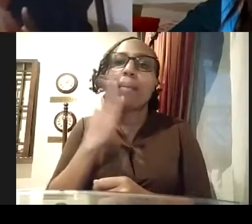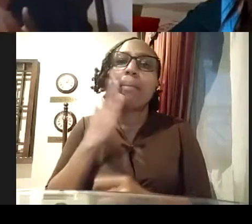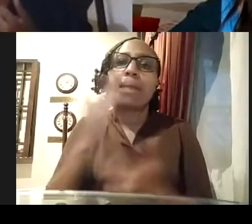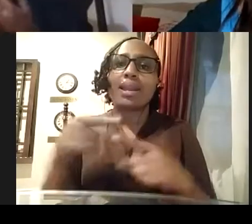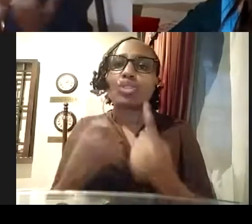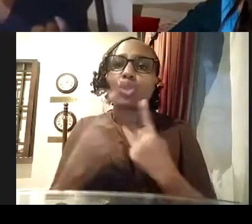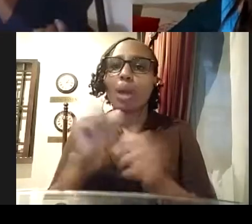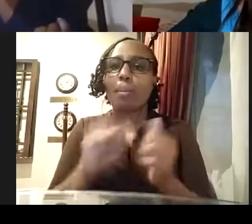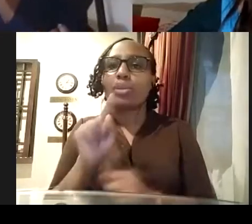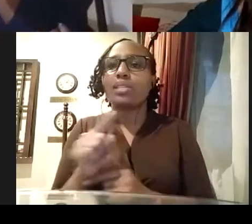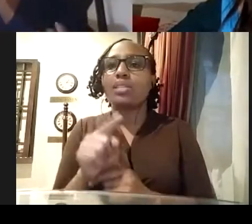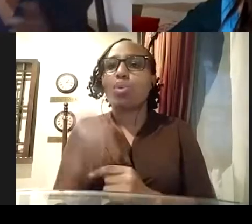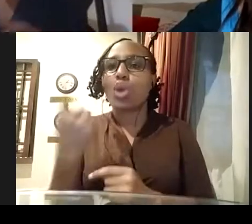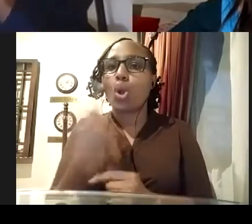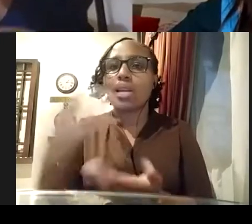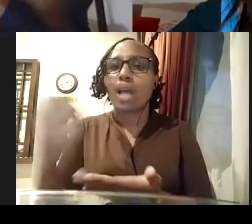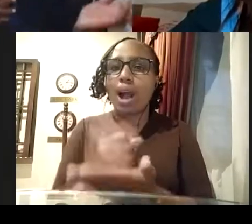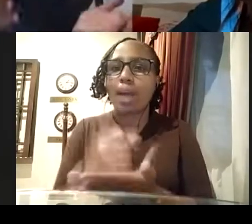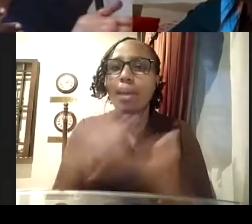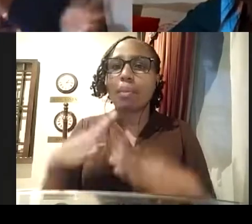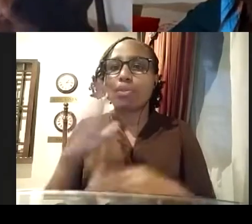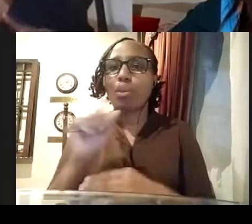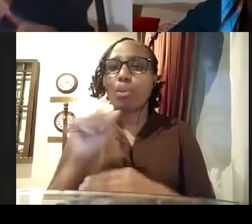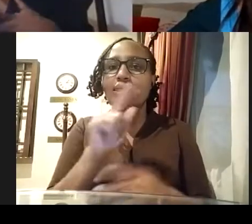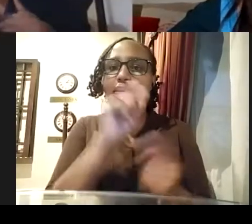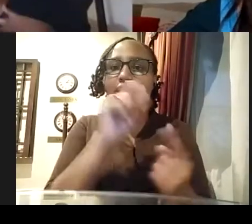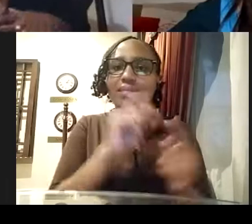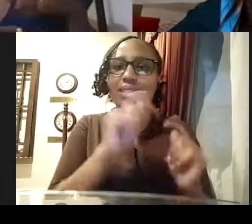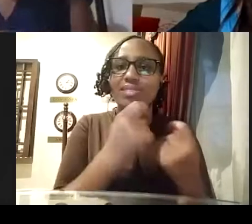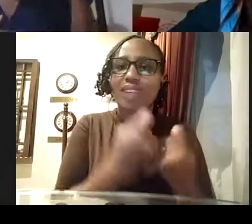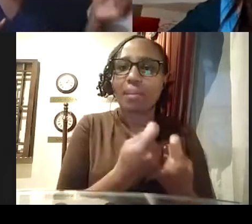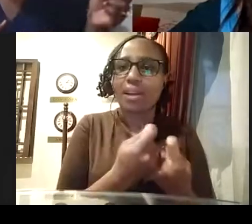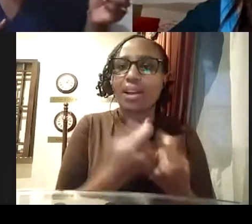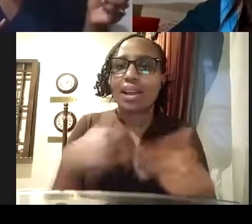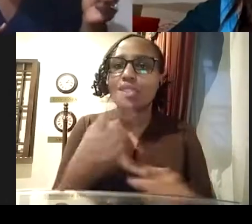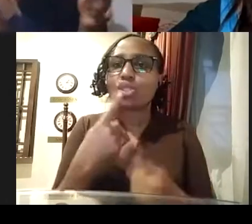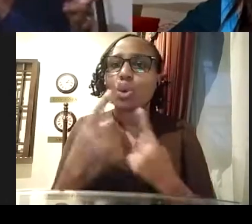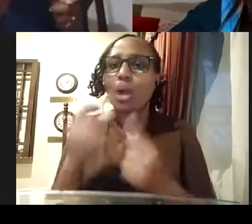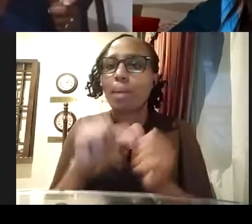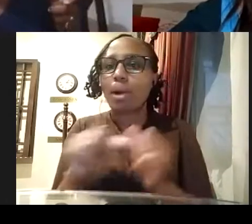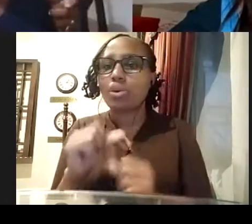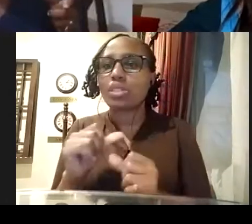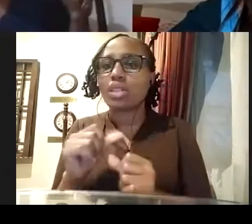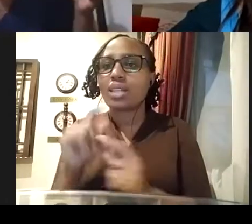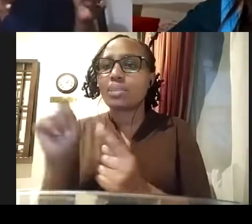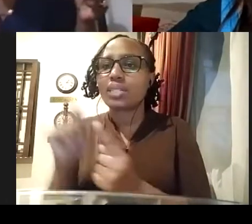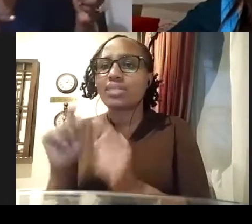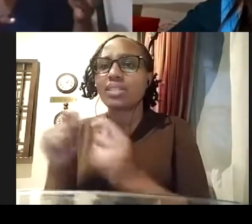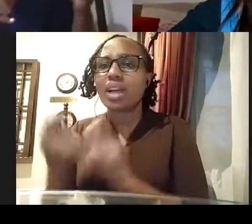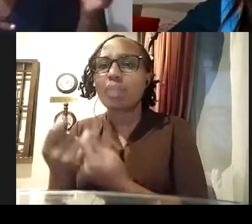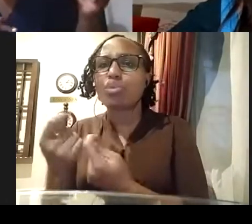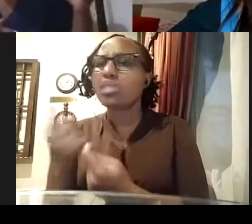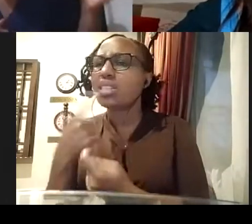why you only hire people from a certain race. Let's talk, or tribe rather. Let's talk about how when you talk about a certain tribe, you completely think about how, oh, you